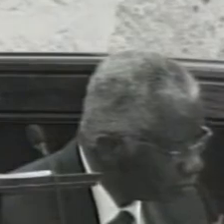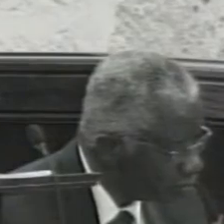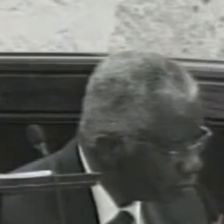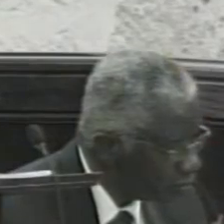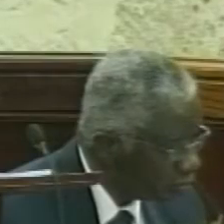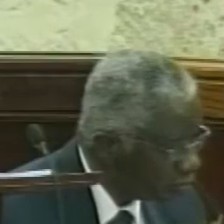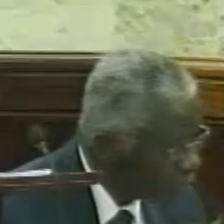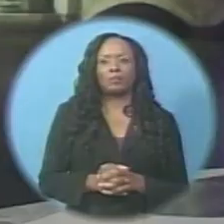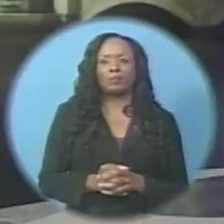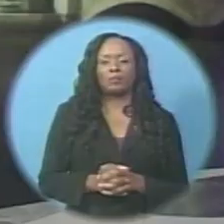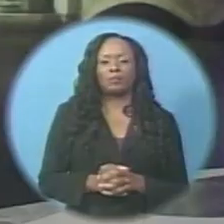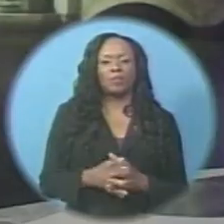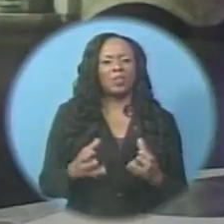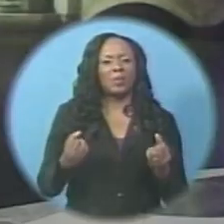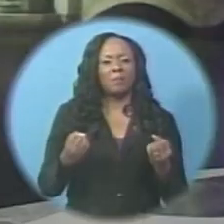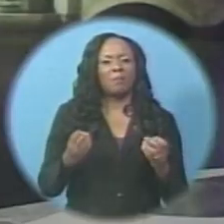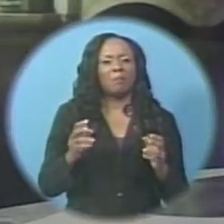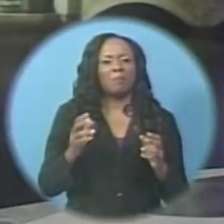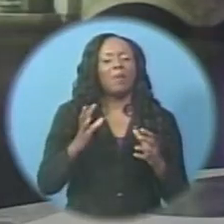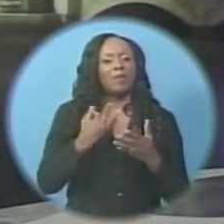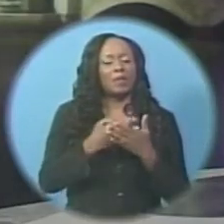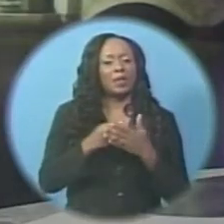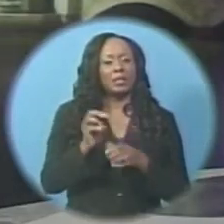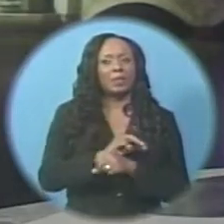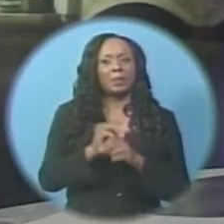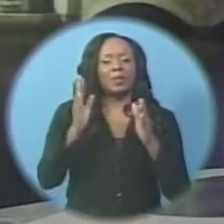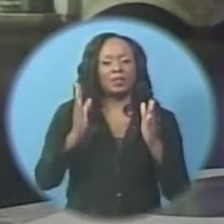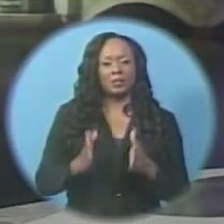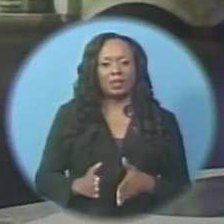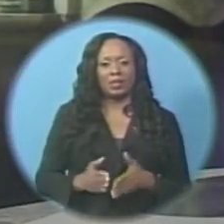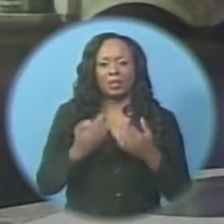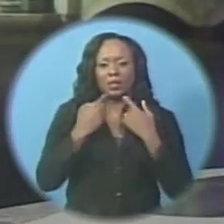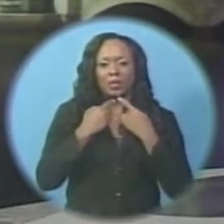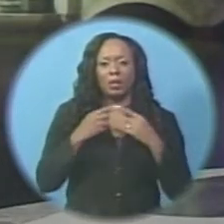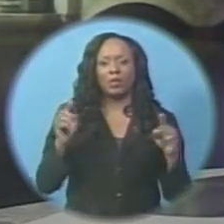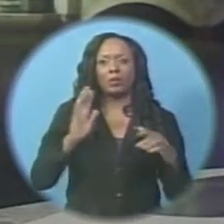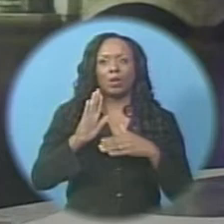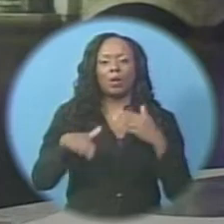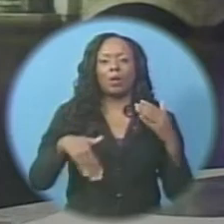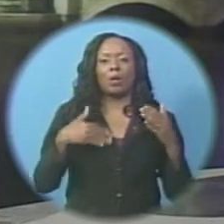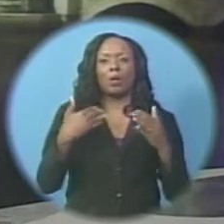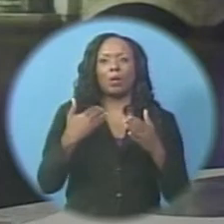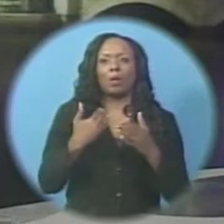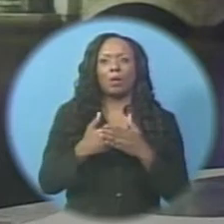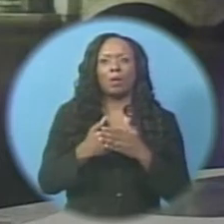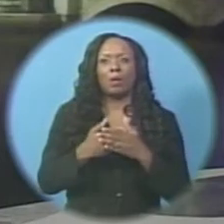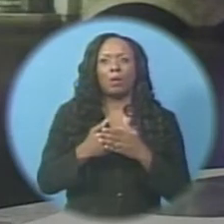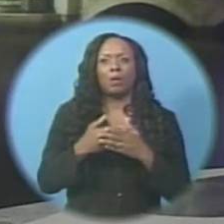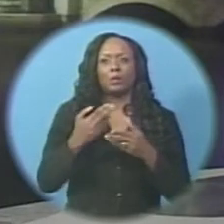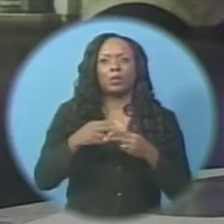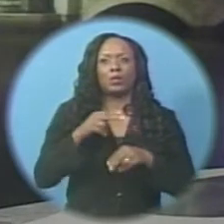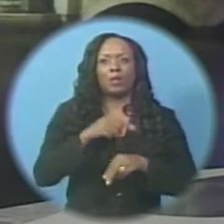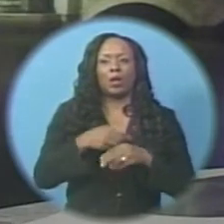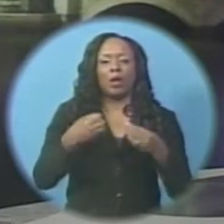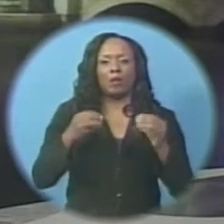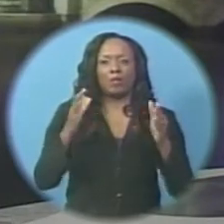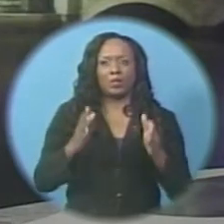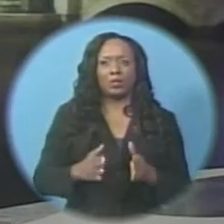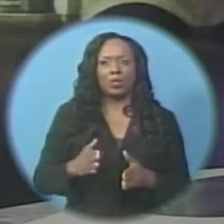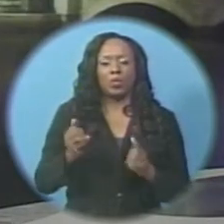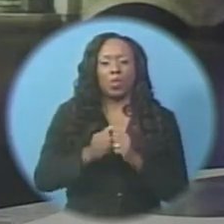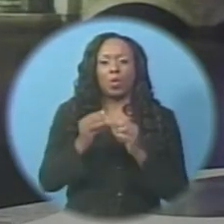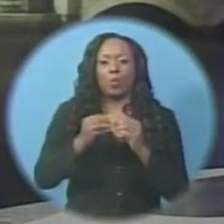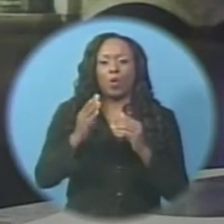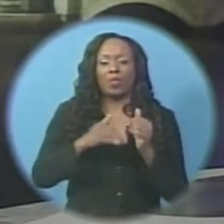Hospital. And Finance Minister Mr. Sinclair has announced that all temporary officers in the public with more than 3